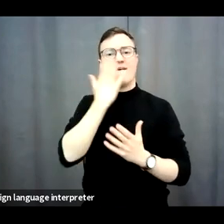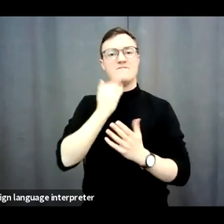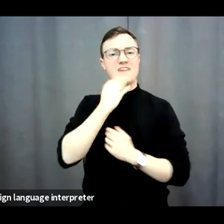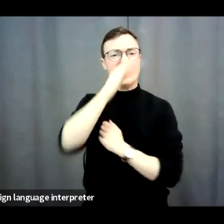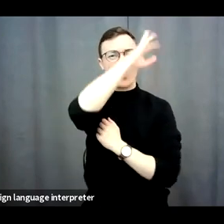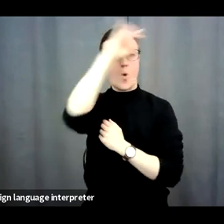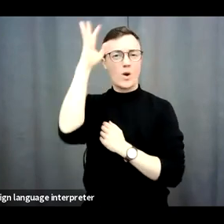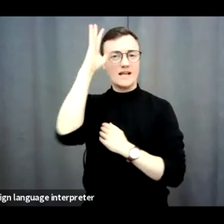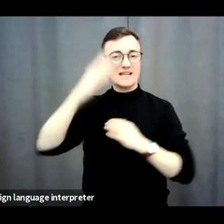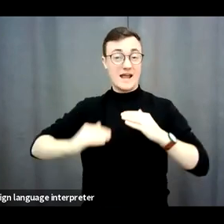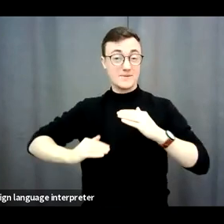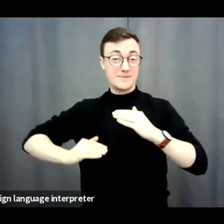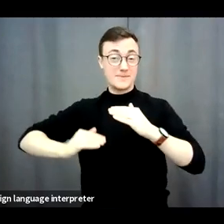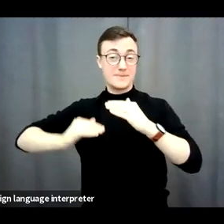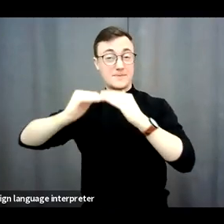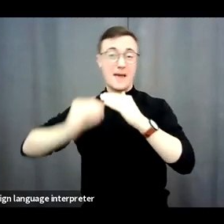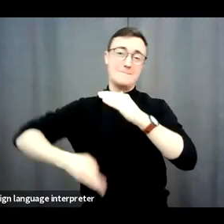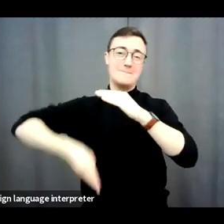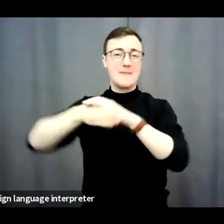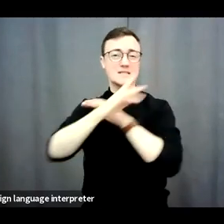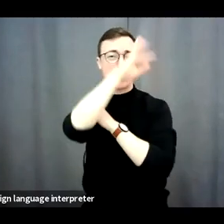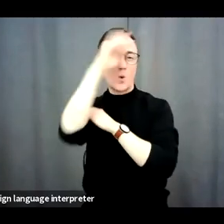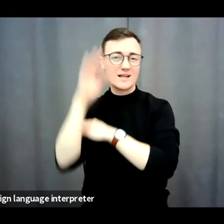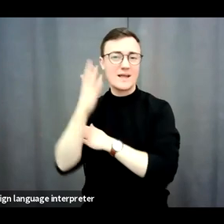Lego bricks can be used?